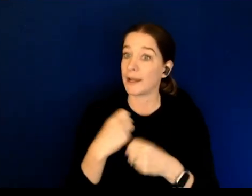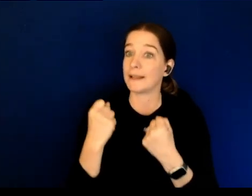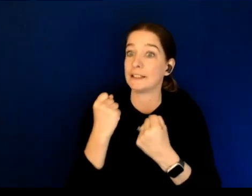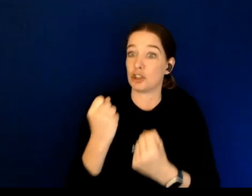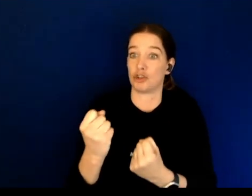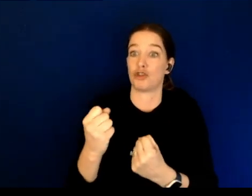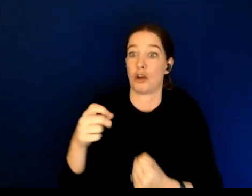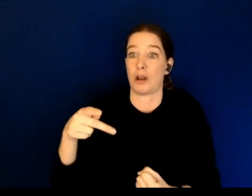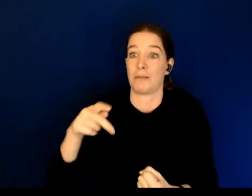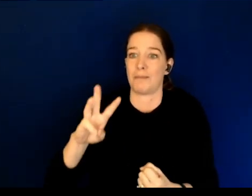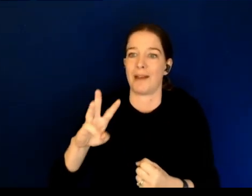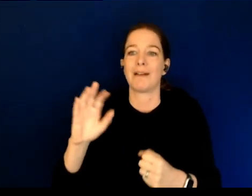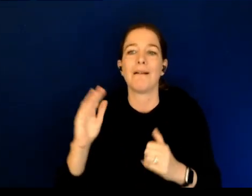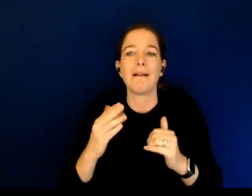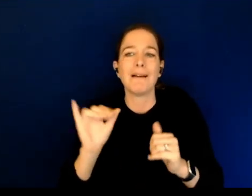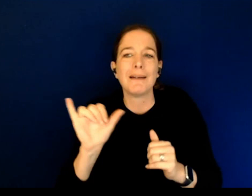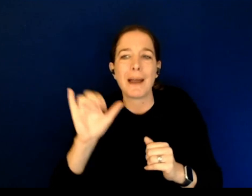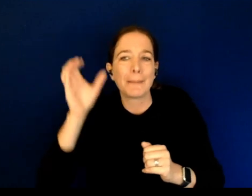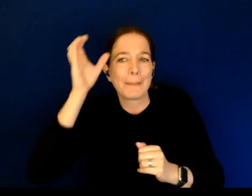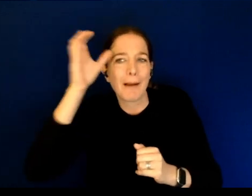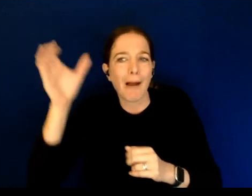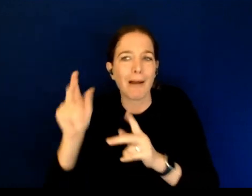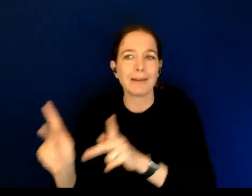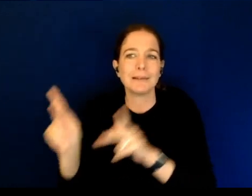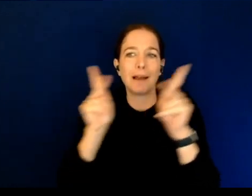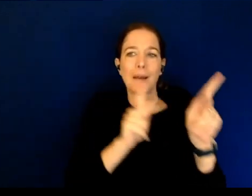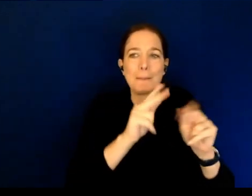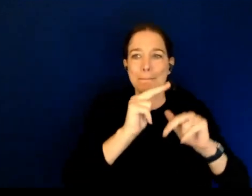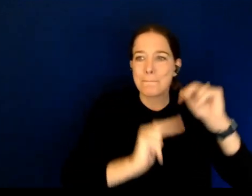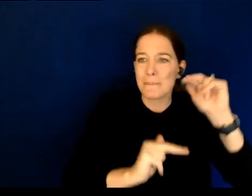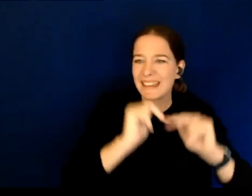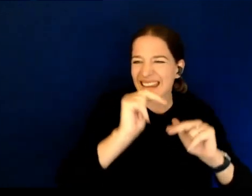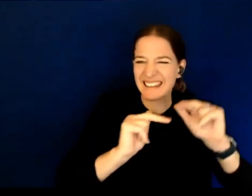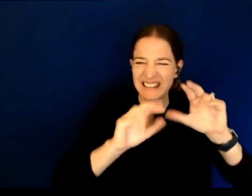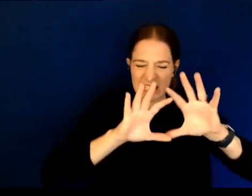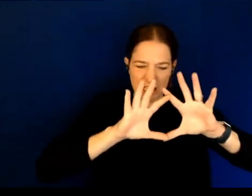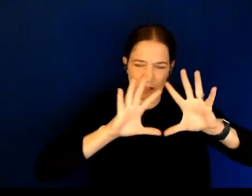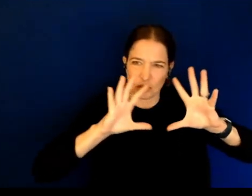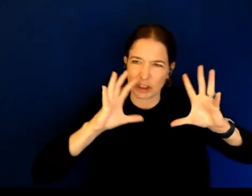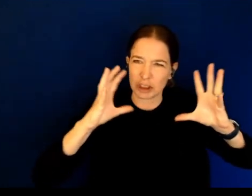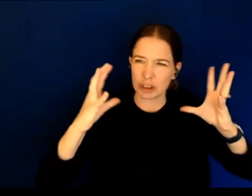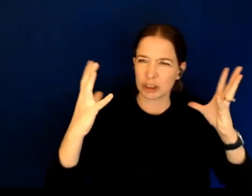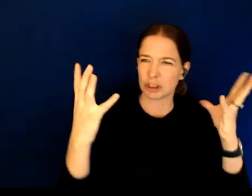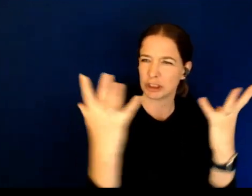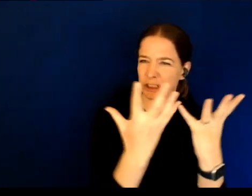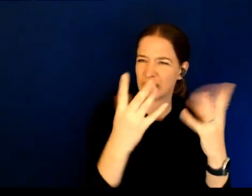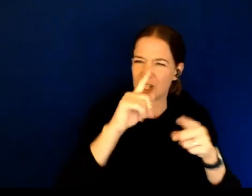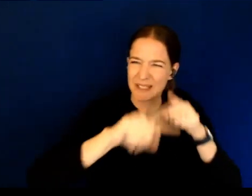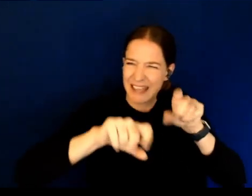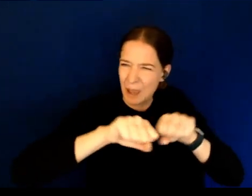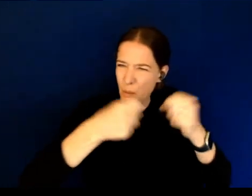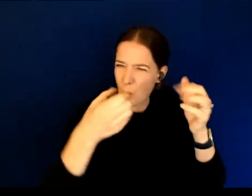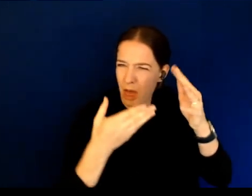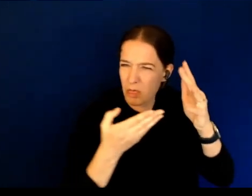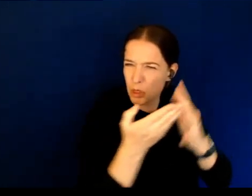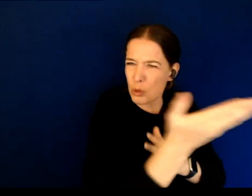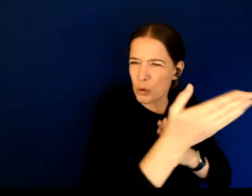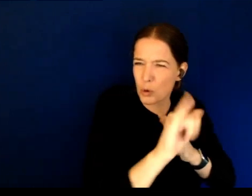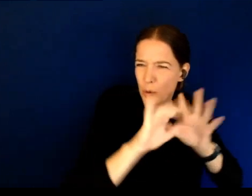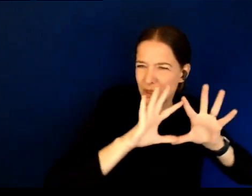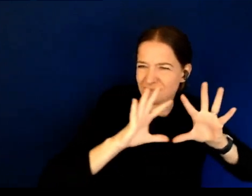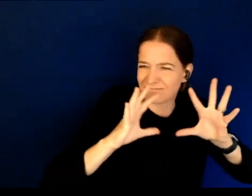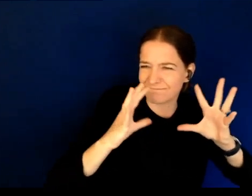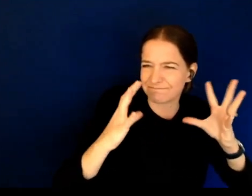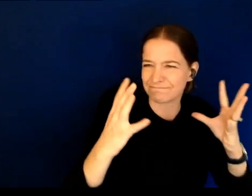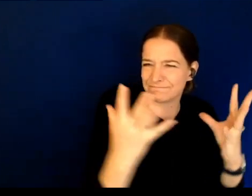Creating strong passwords is like building an impenetrable fortress around your digital world. It's the art